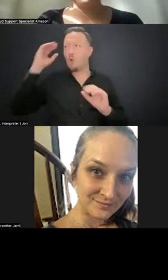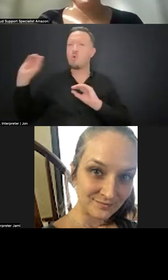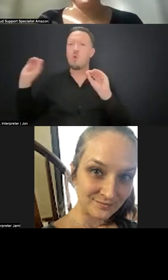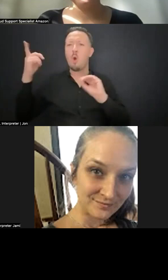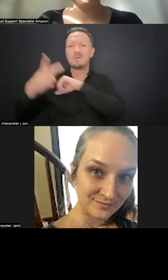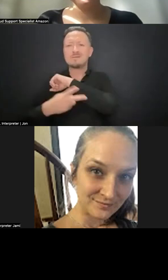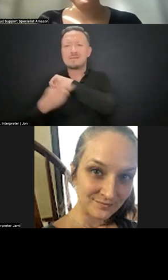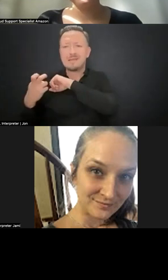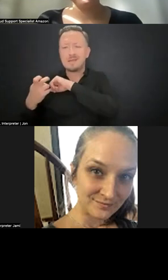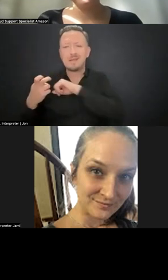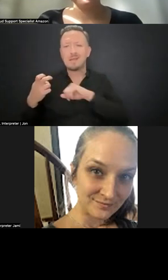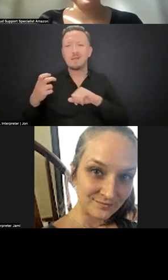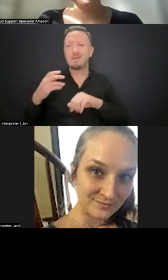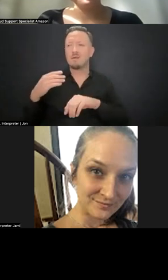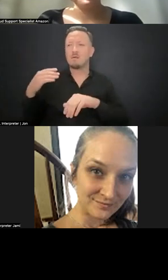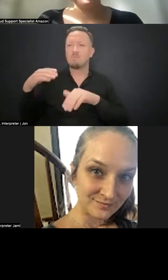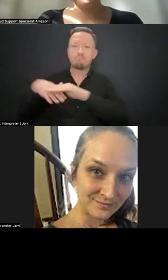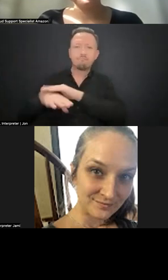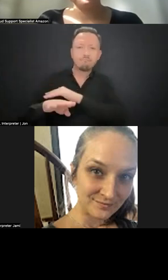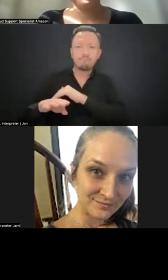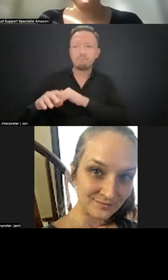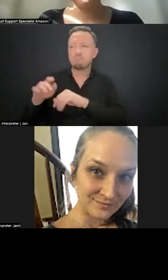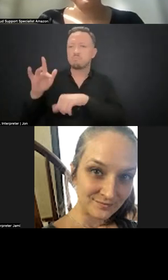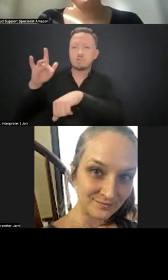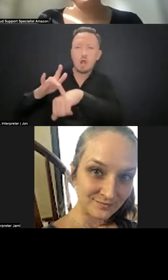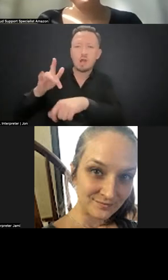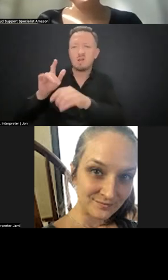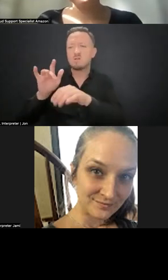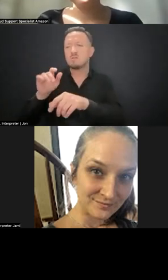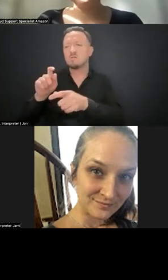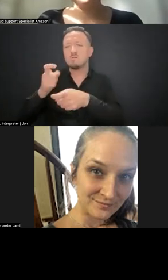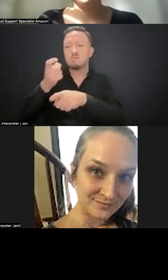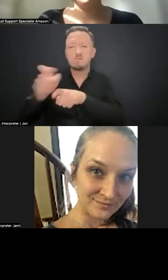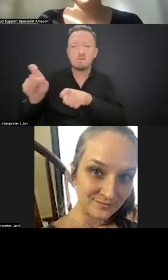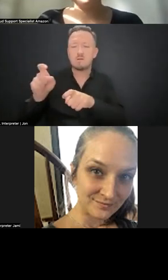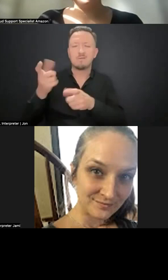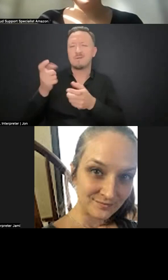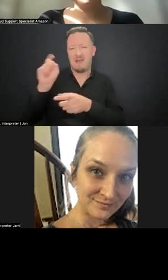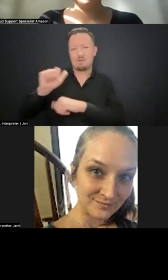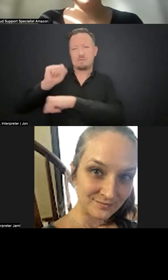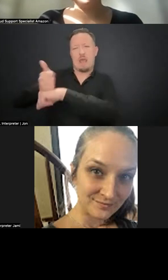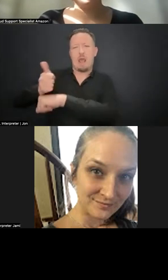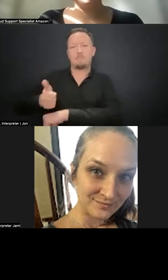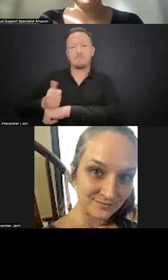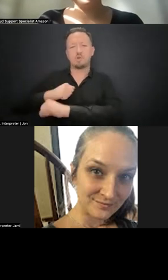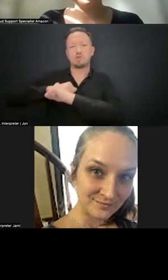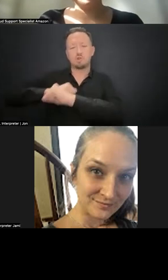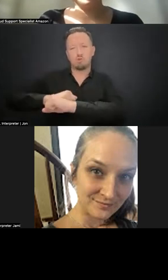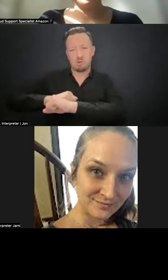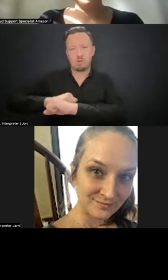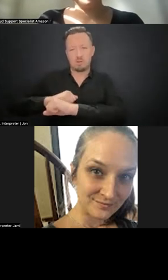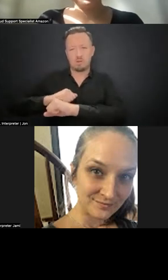proper security. Nobody tampers with it, so I have to have cyber-related security. Nobody,